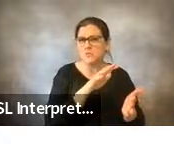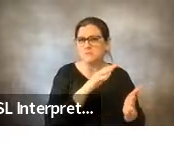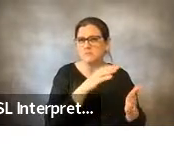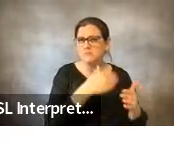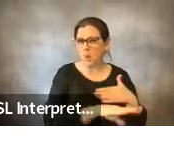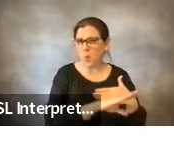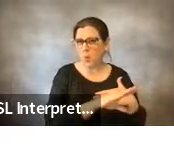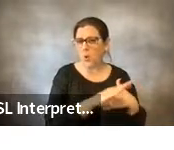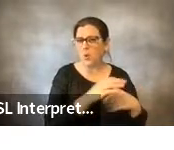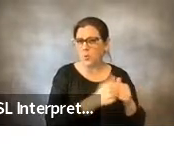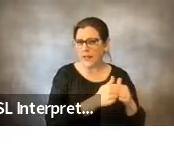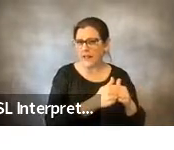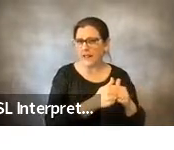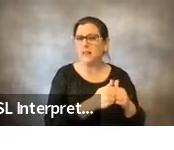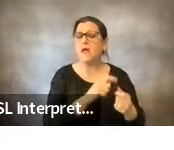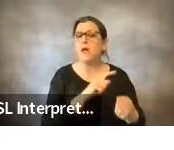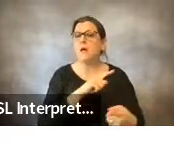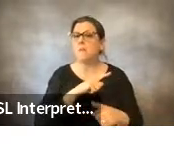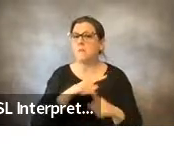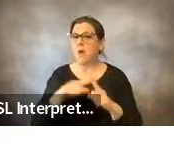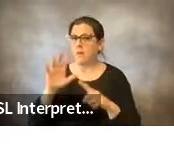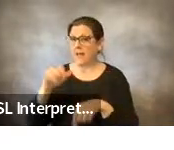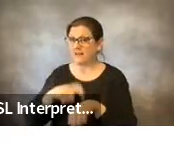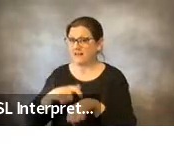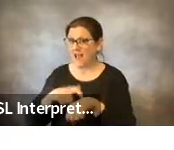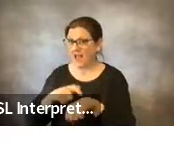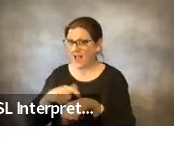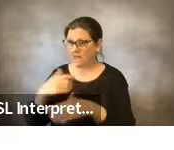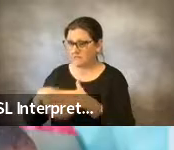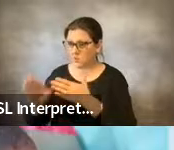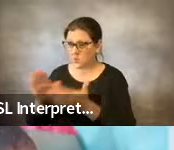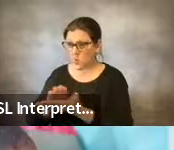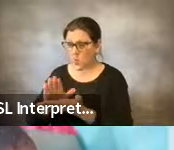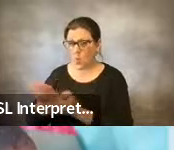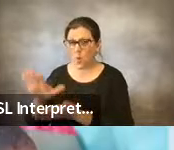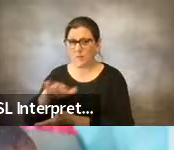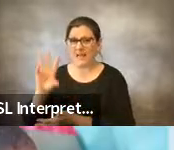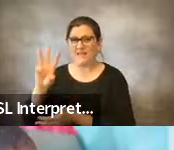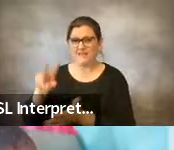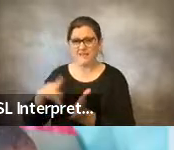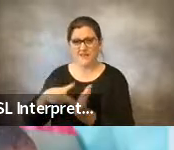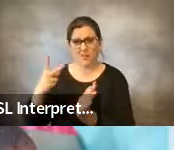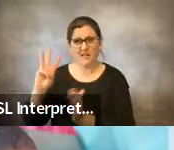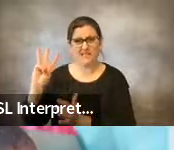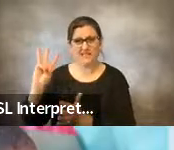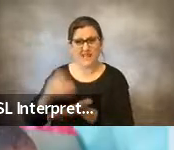in 1,000 by the time children enter school.